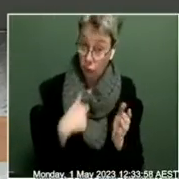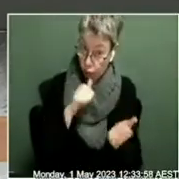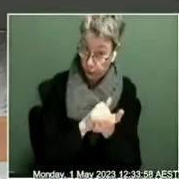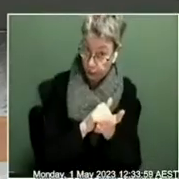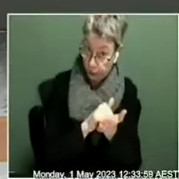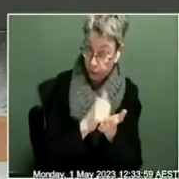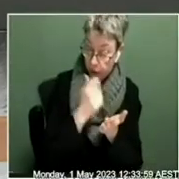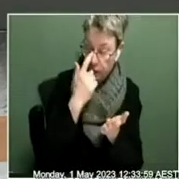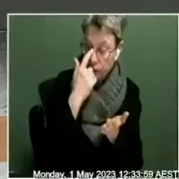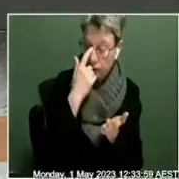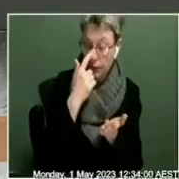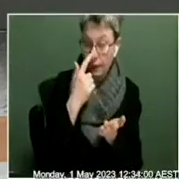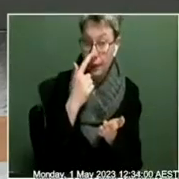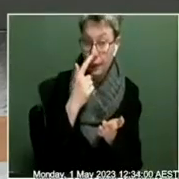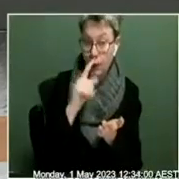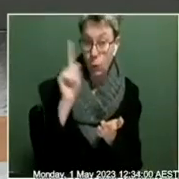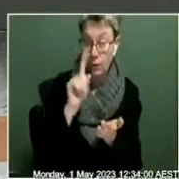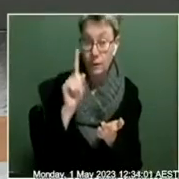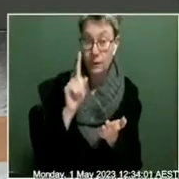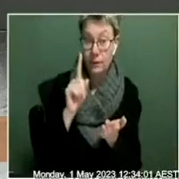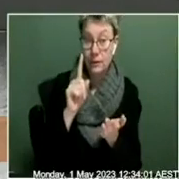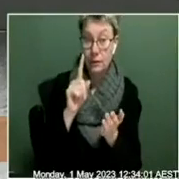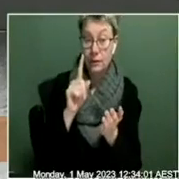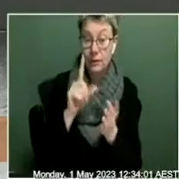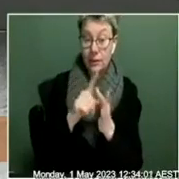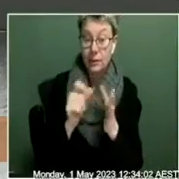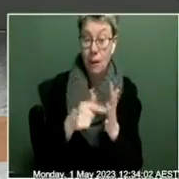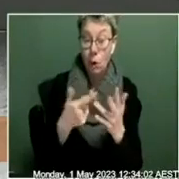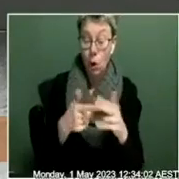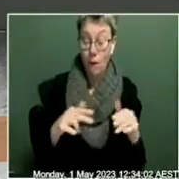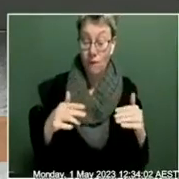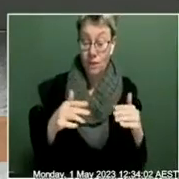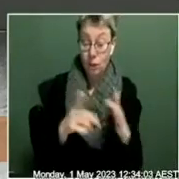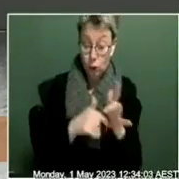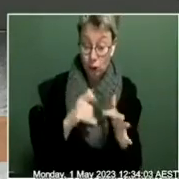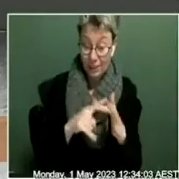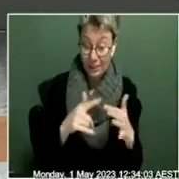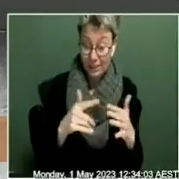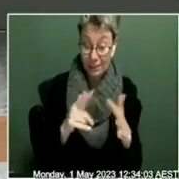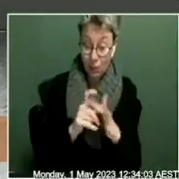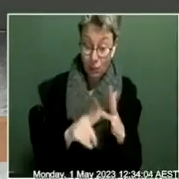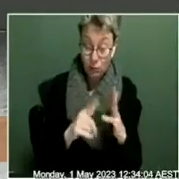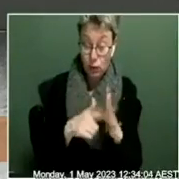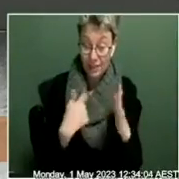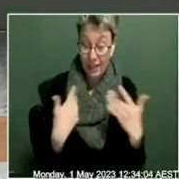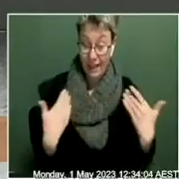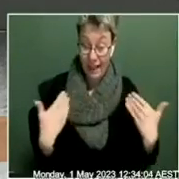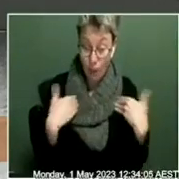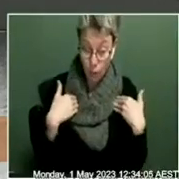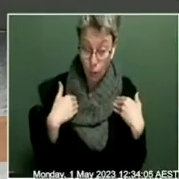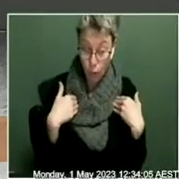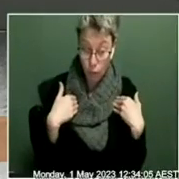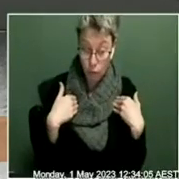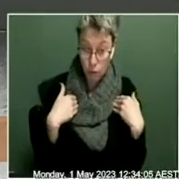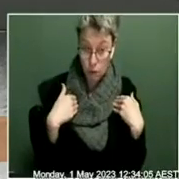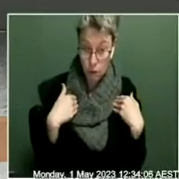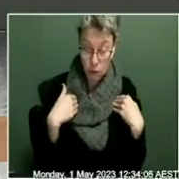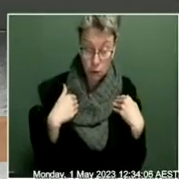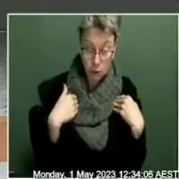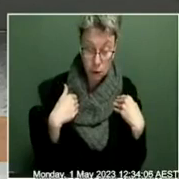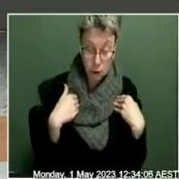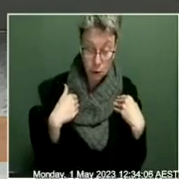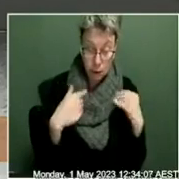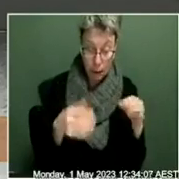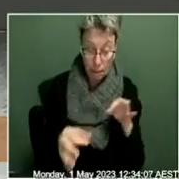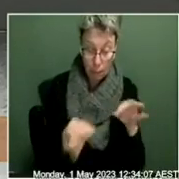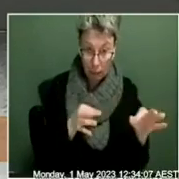for the new model for auditing custodial health services? Ms Fitzgerald, would you mind saying which recommendation you're